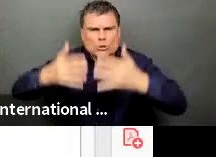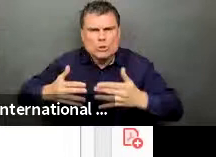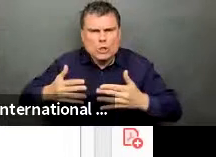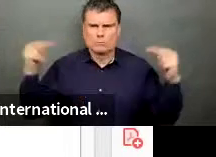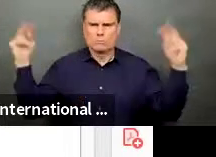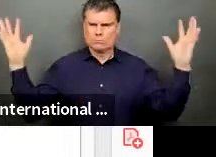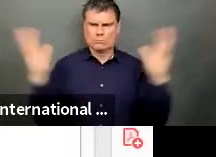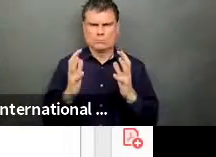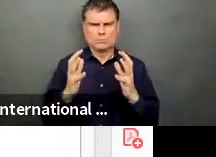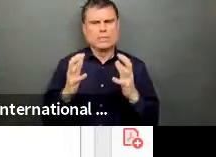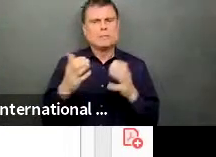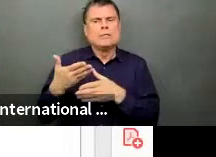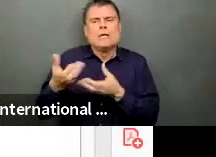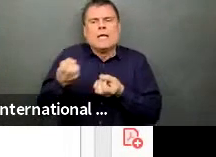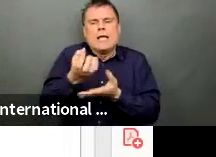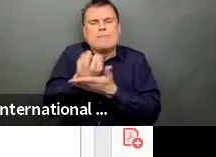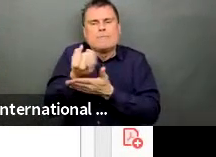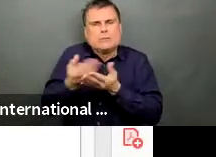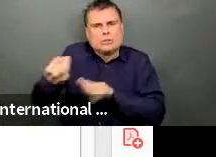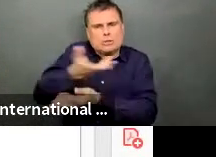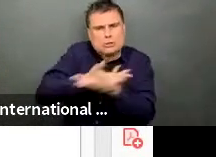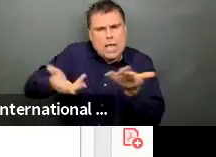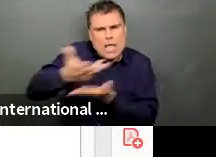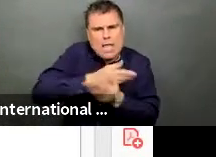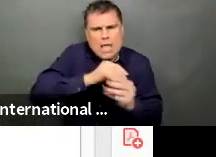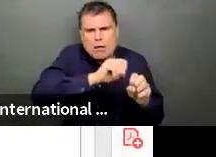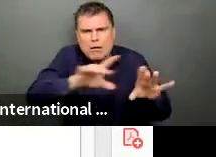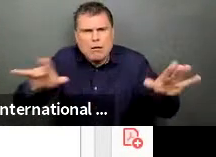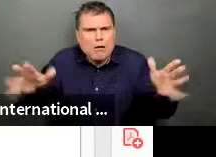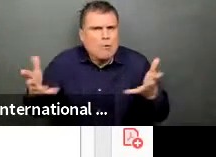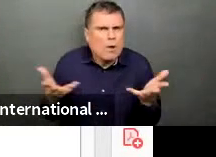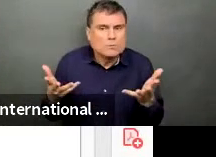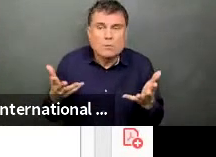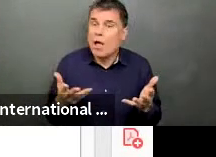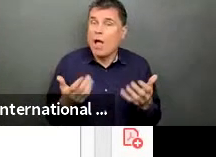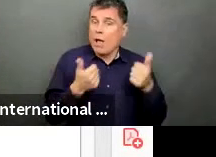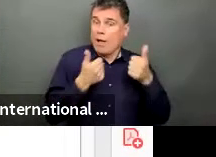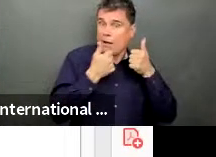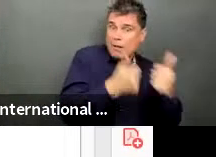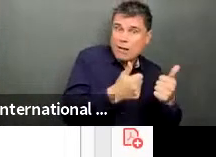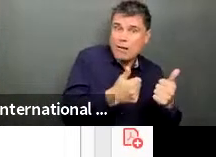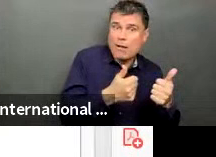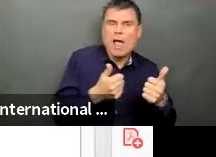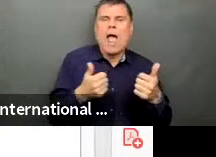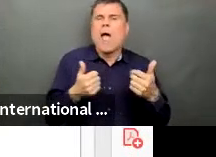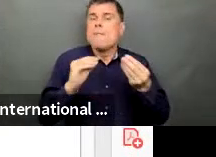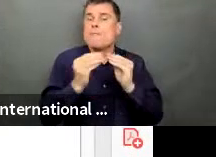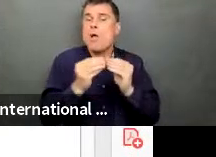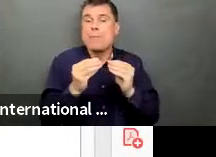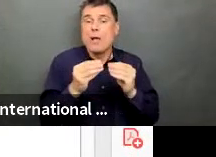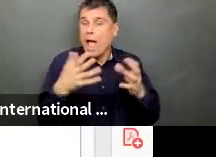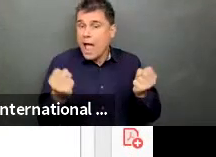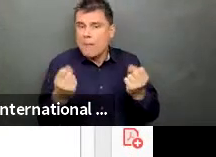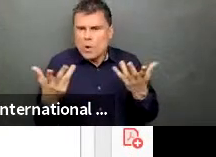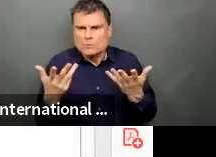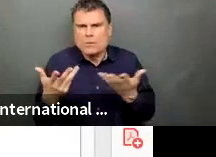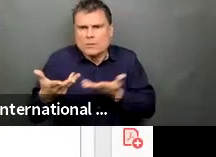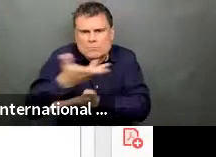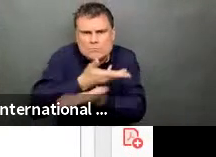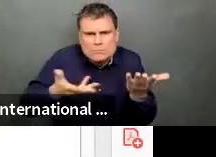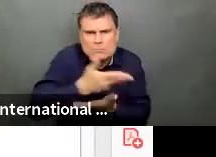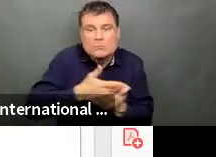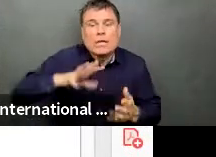in relation to sound preference and gender-biased sex selection initiatives across countries. This could